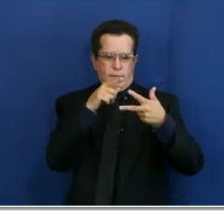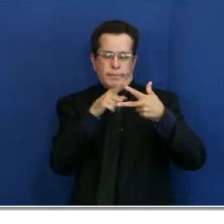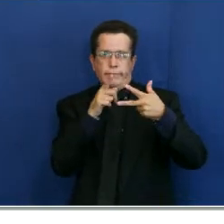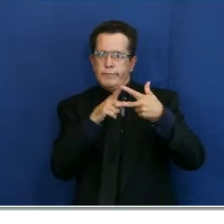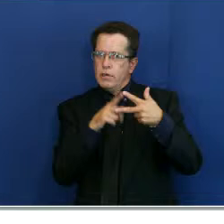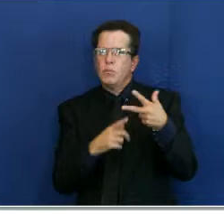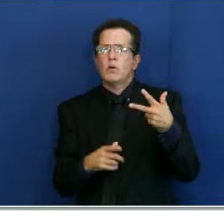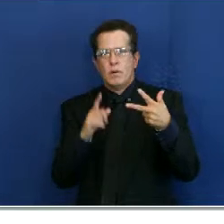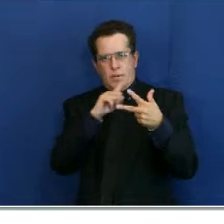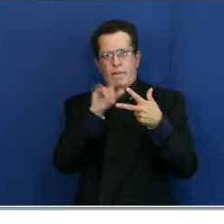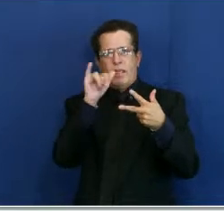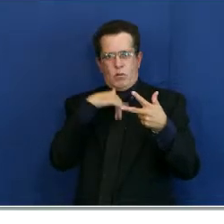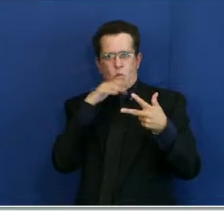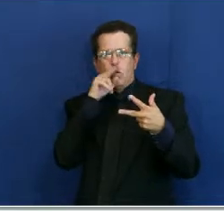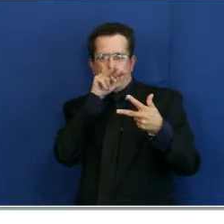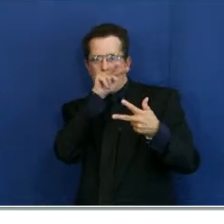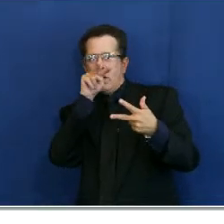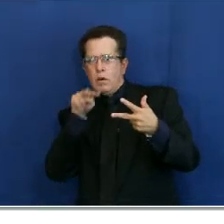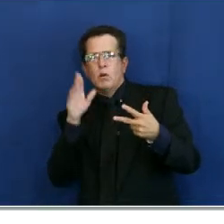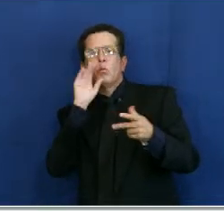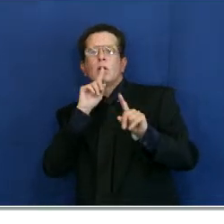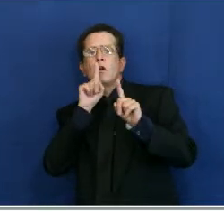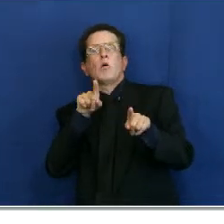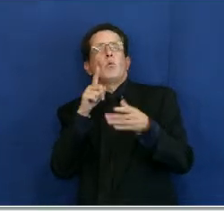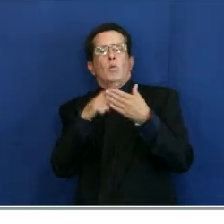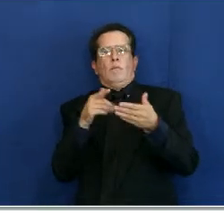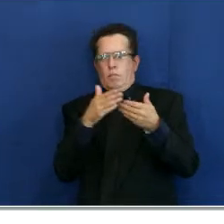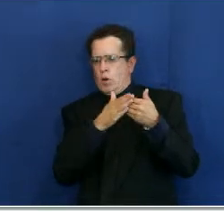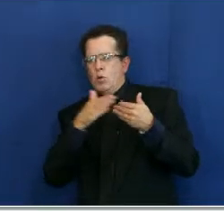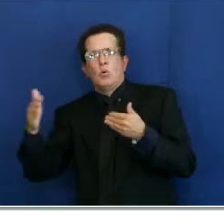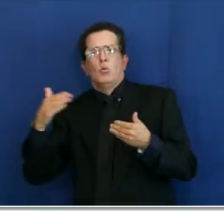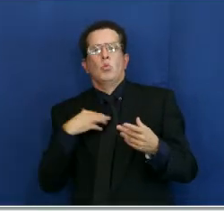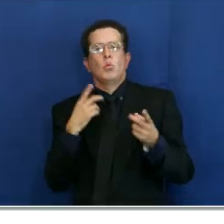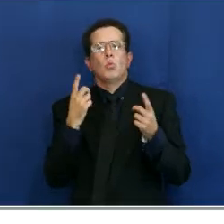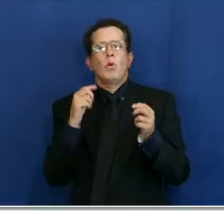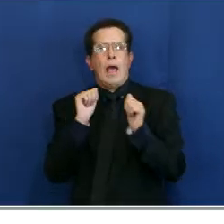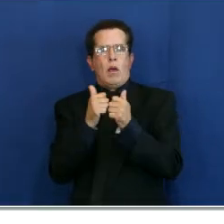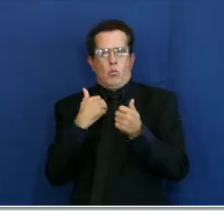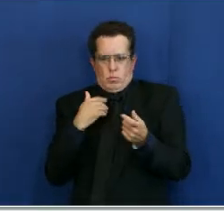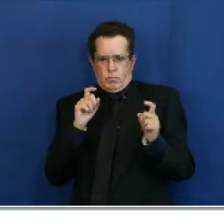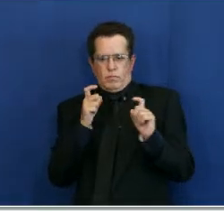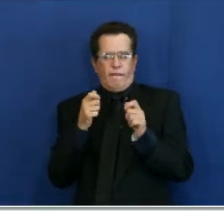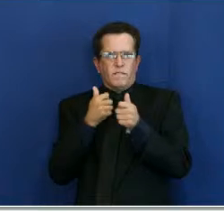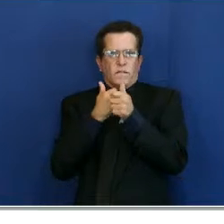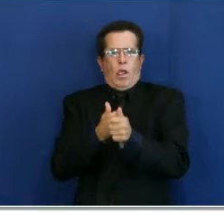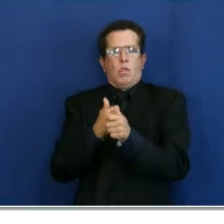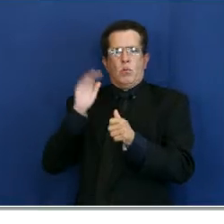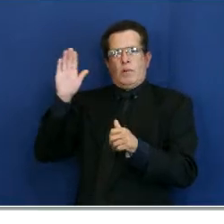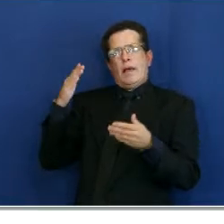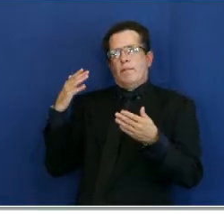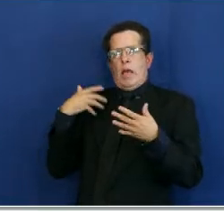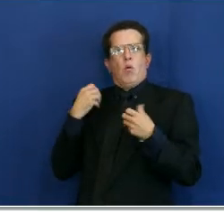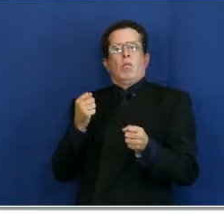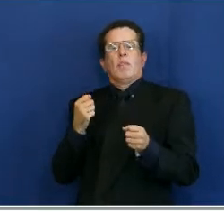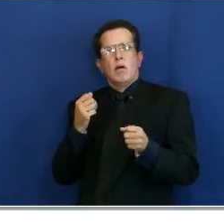to determine what actions we will take in modifying the health officer's order. And this is both at the